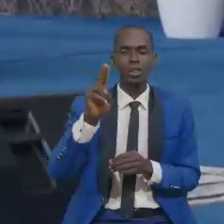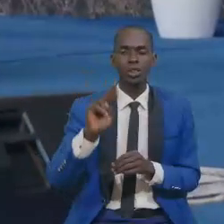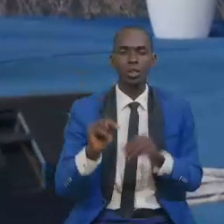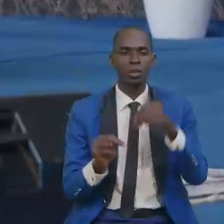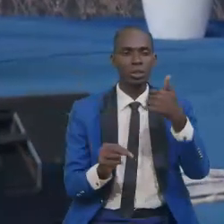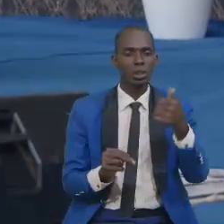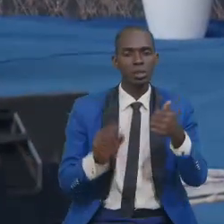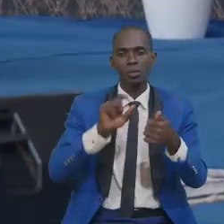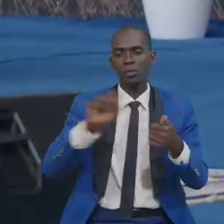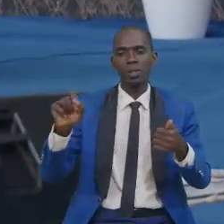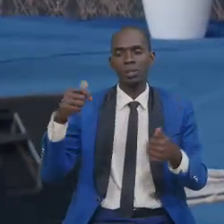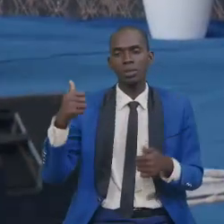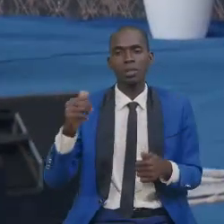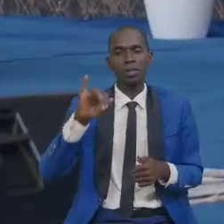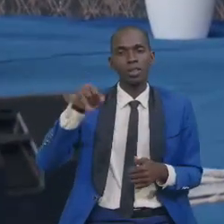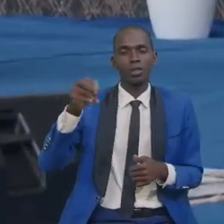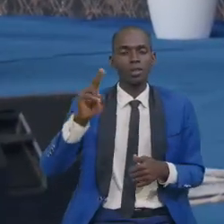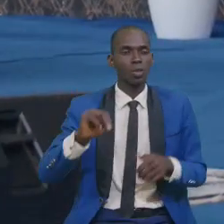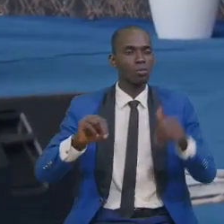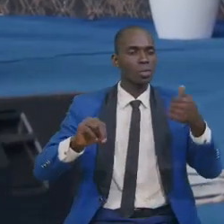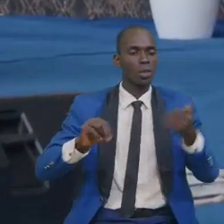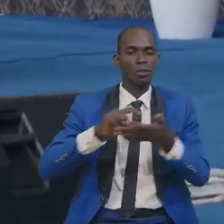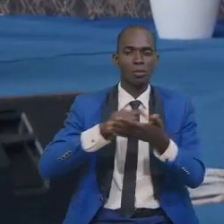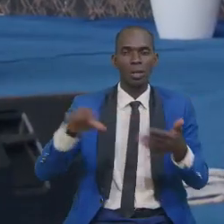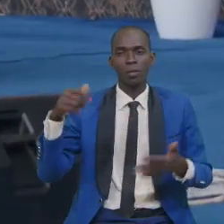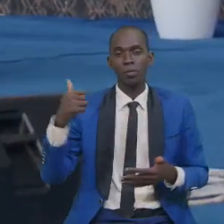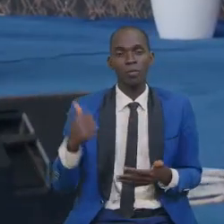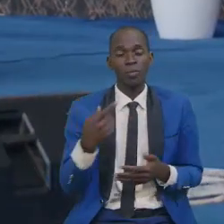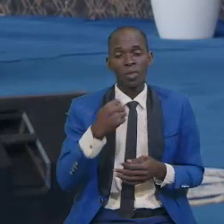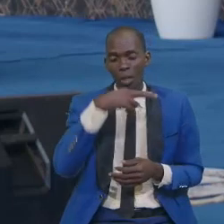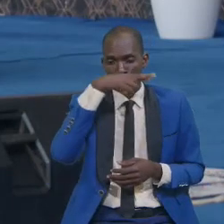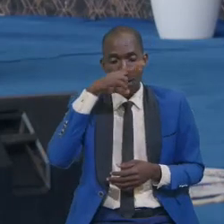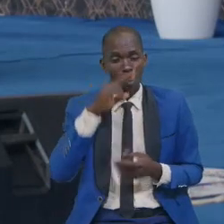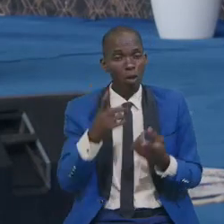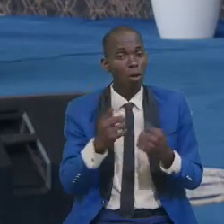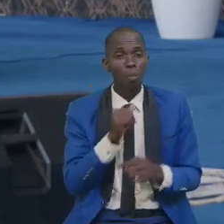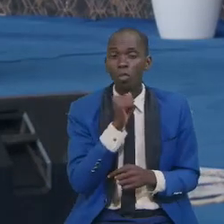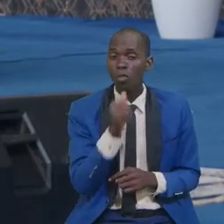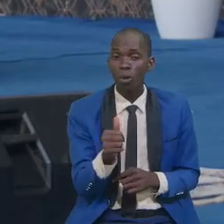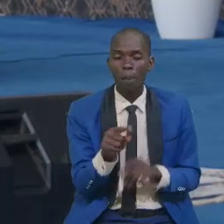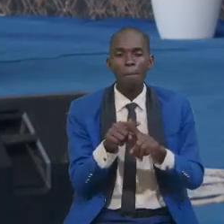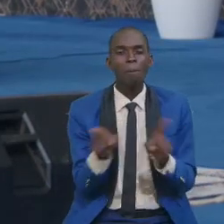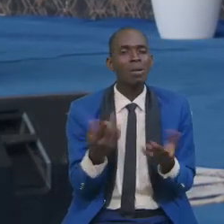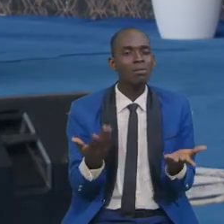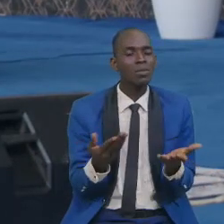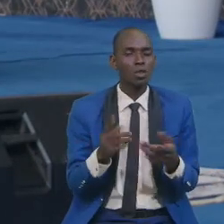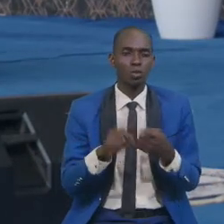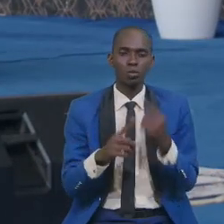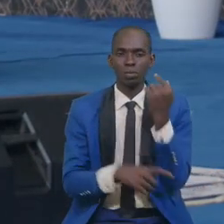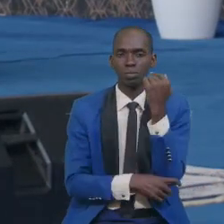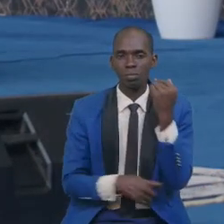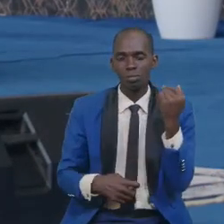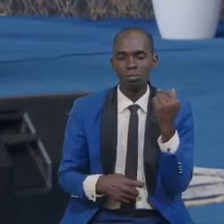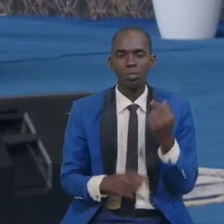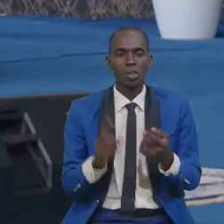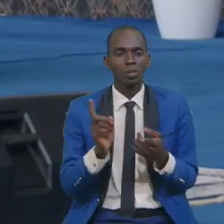verse 10 John 10 verse 10 the thief cometh Notch but for to stay girl and